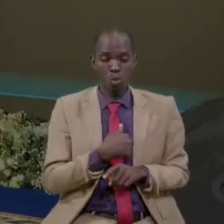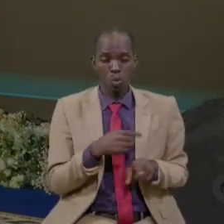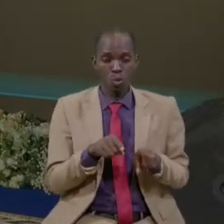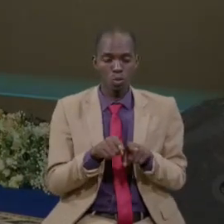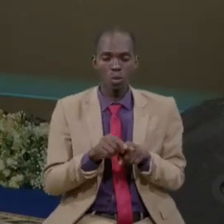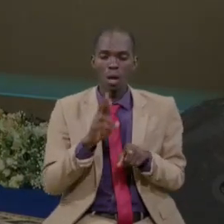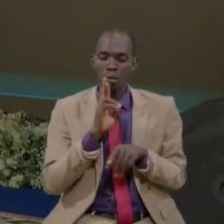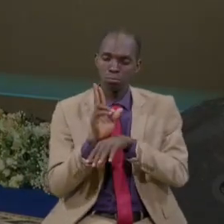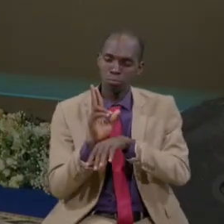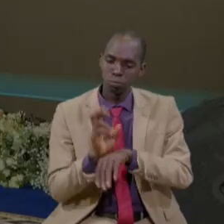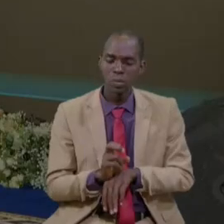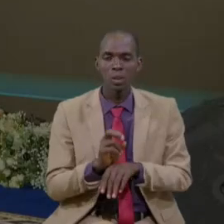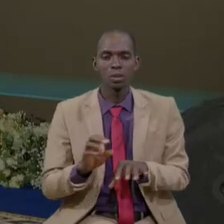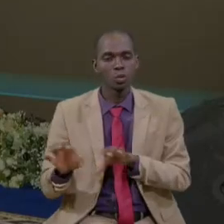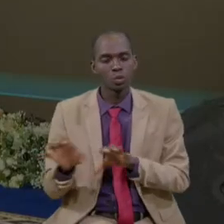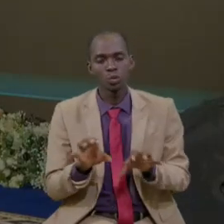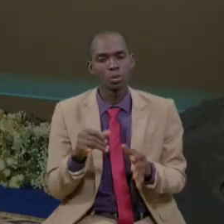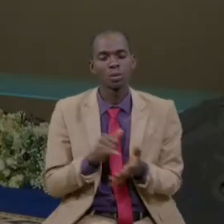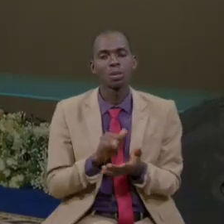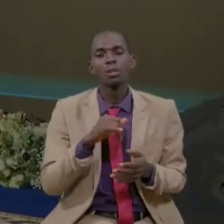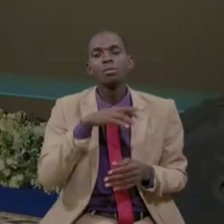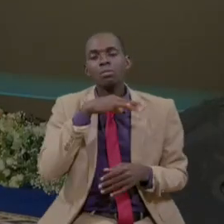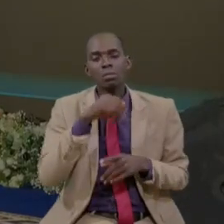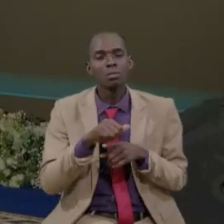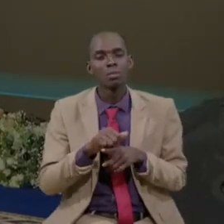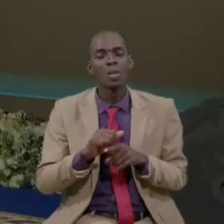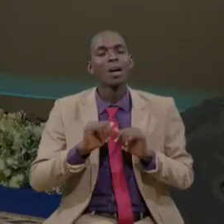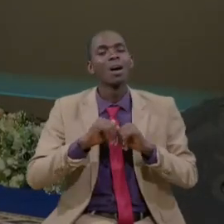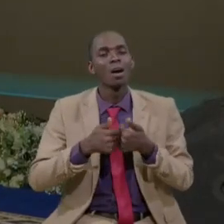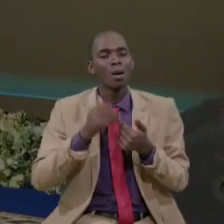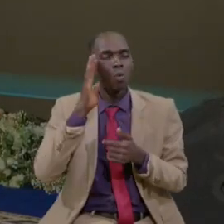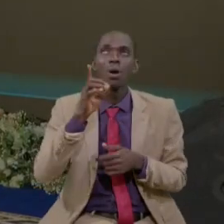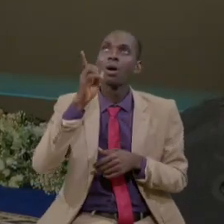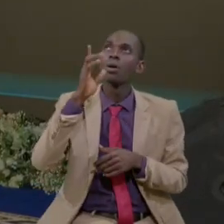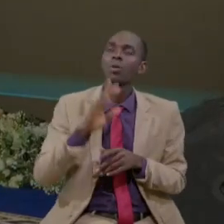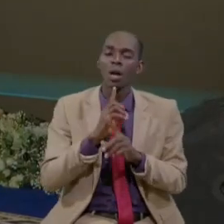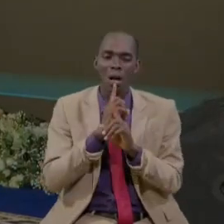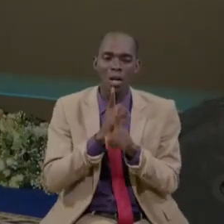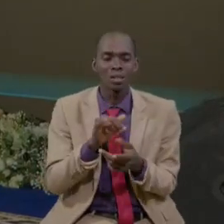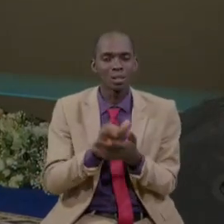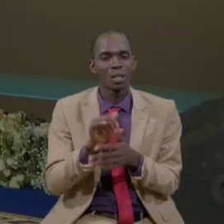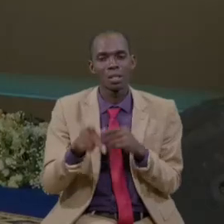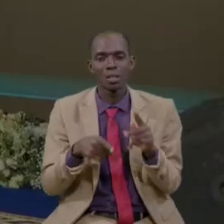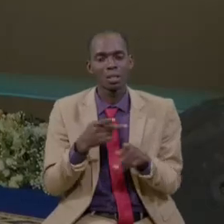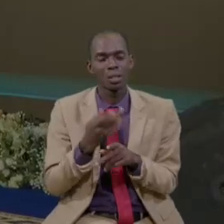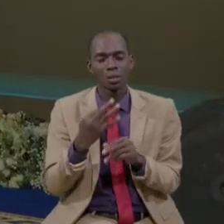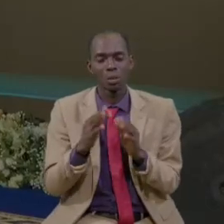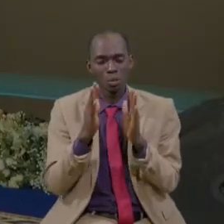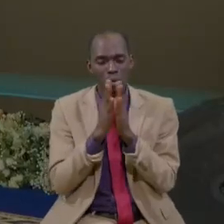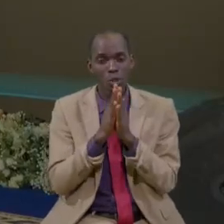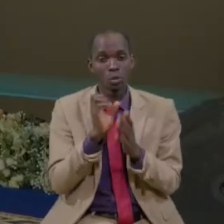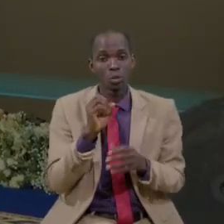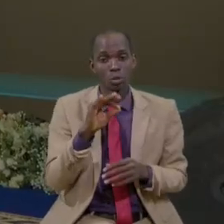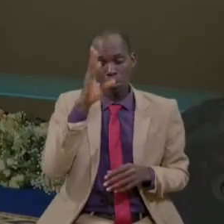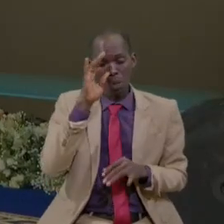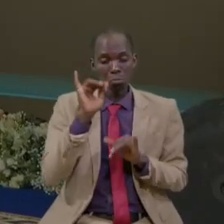We ourselves are part of the corruption. How will God answer that kind of prayer?